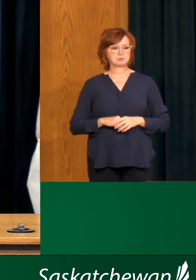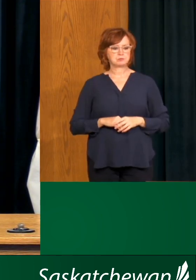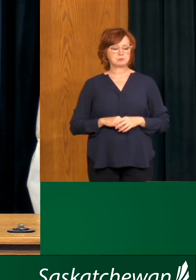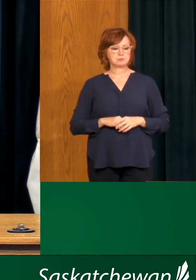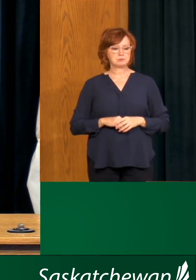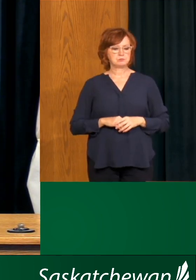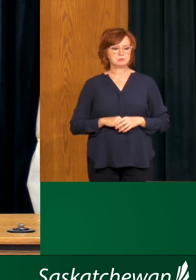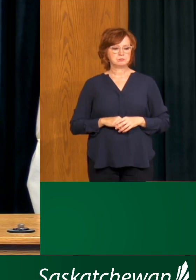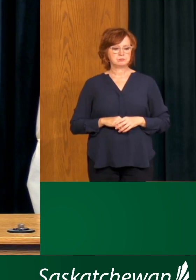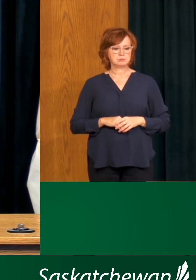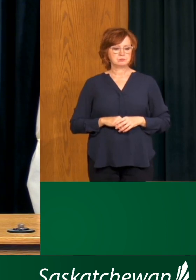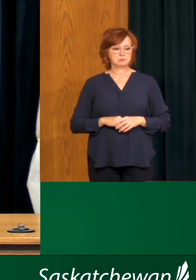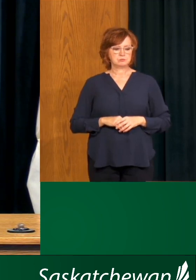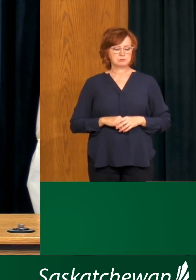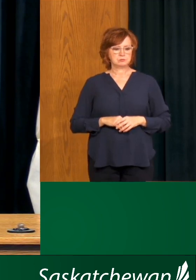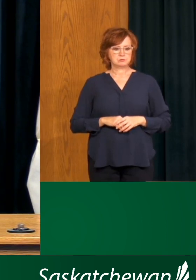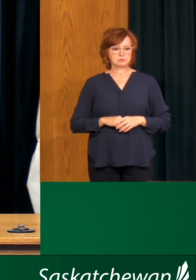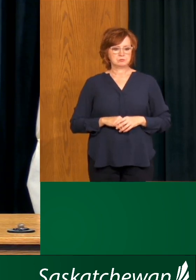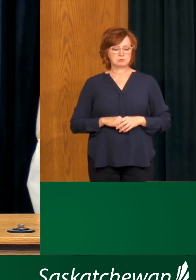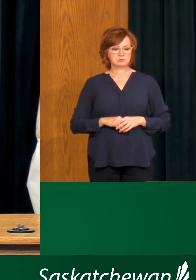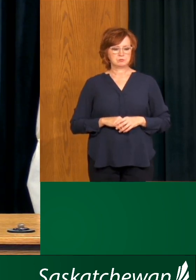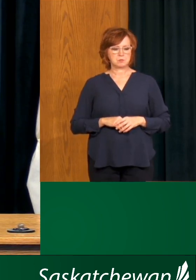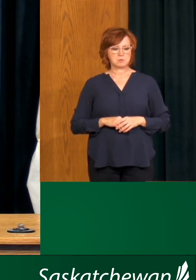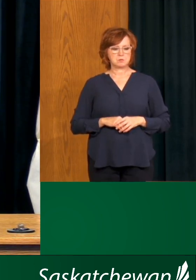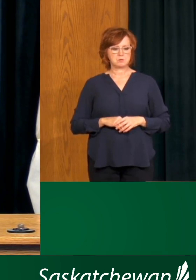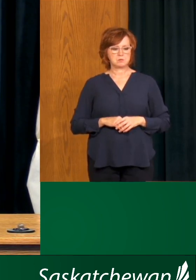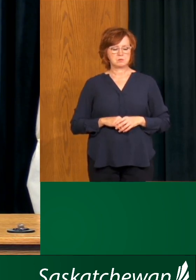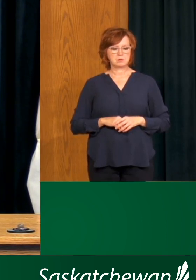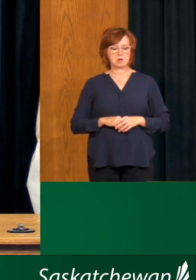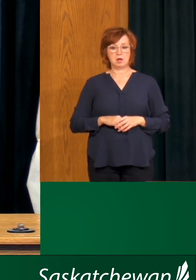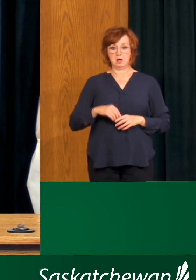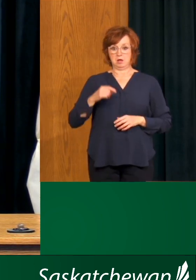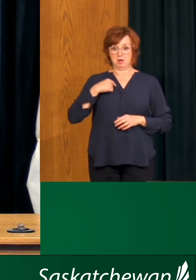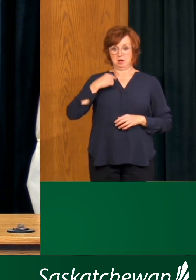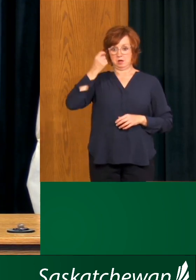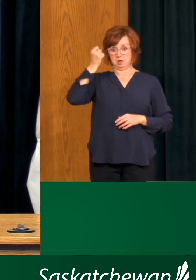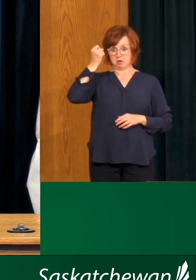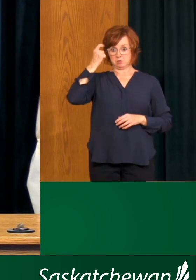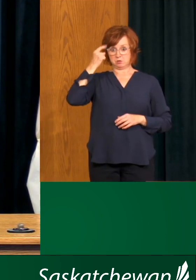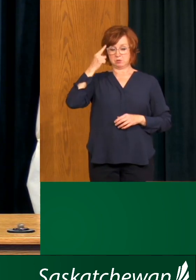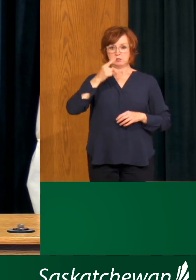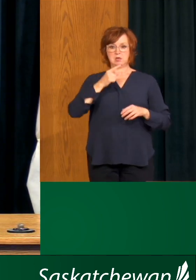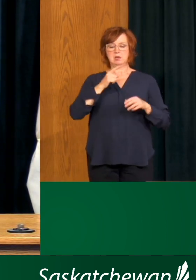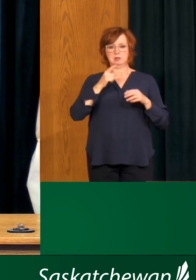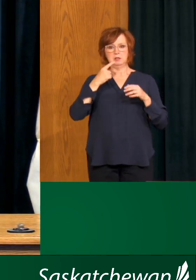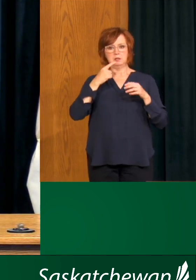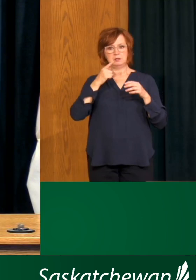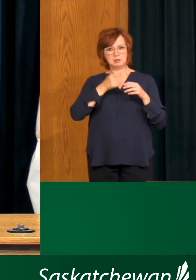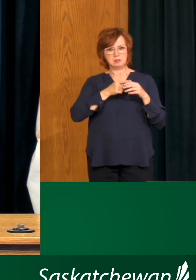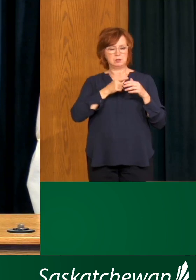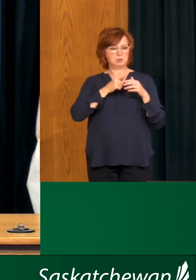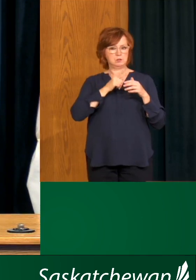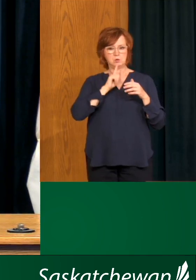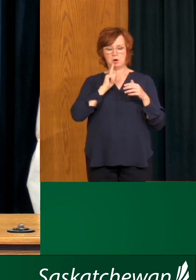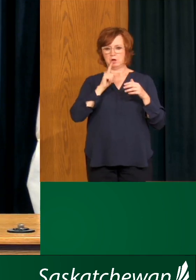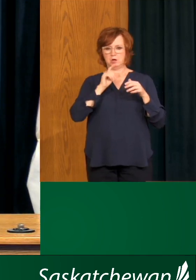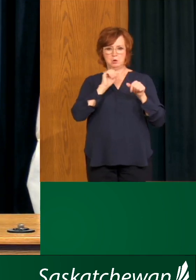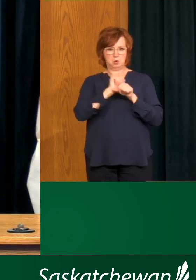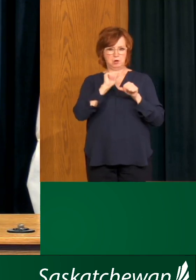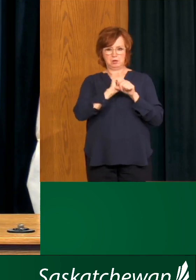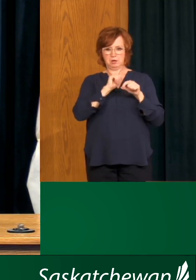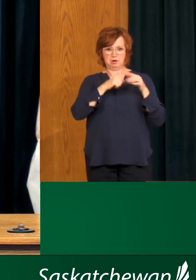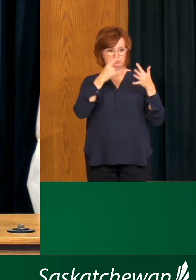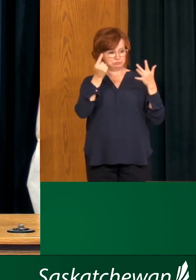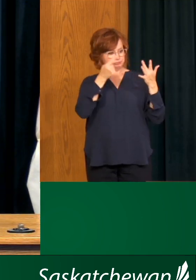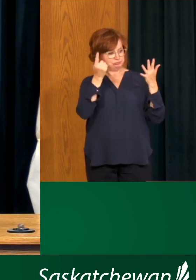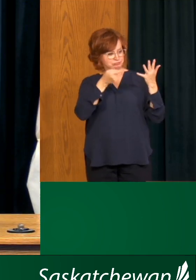So I understand you're working through the guidelines for this, and I can only imagine how many things there are to